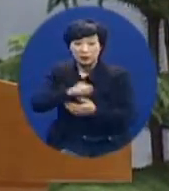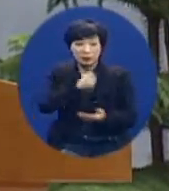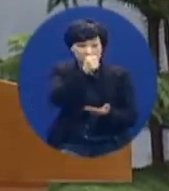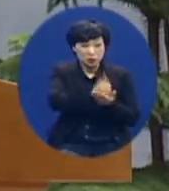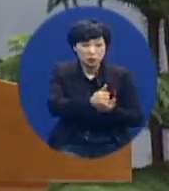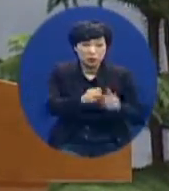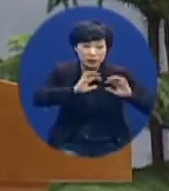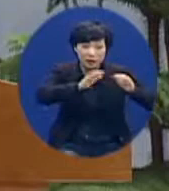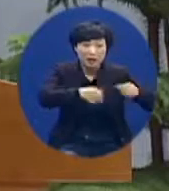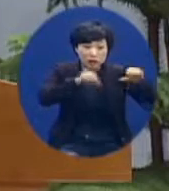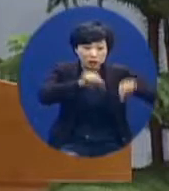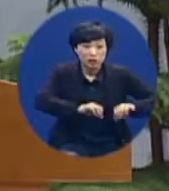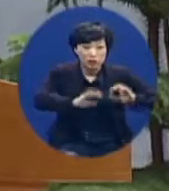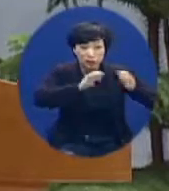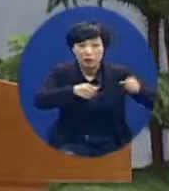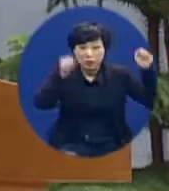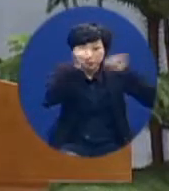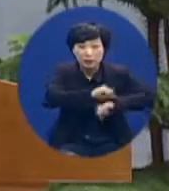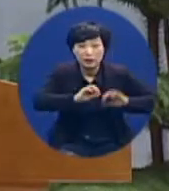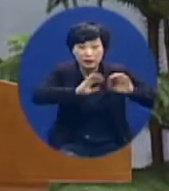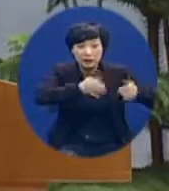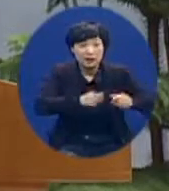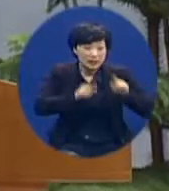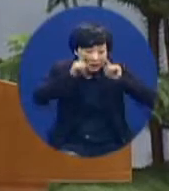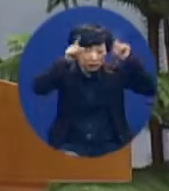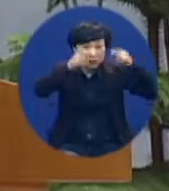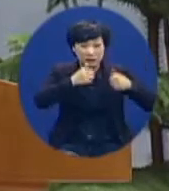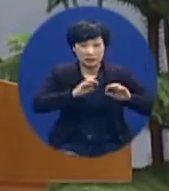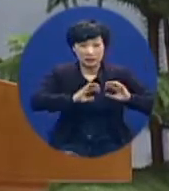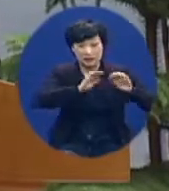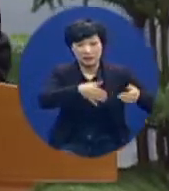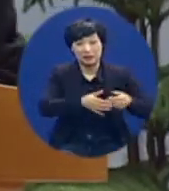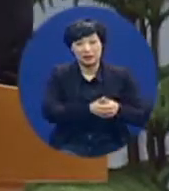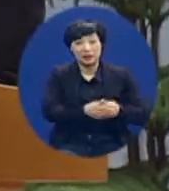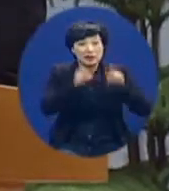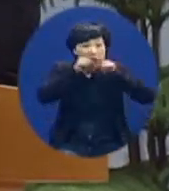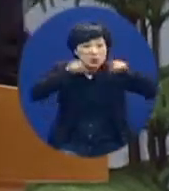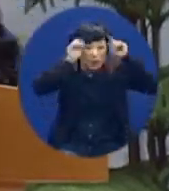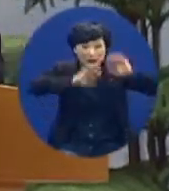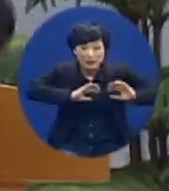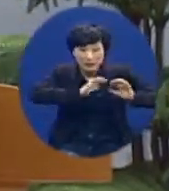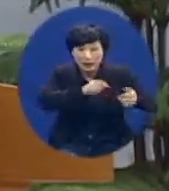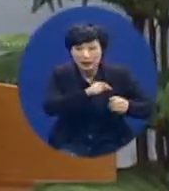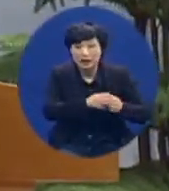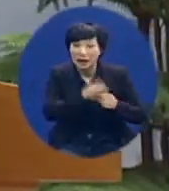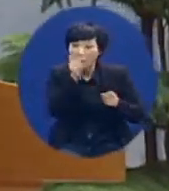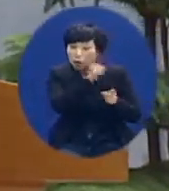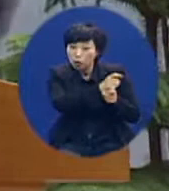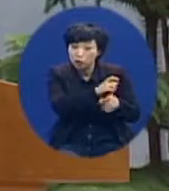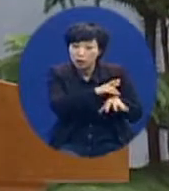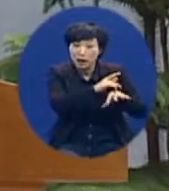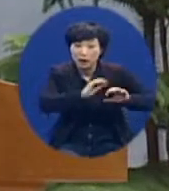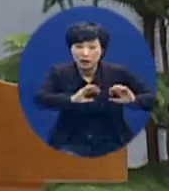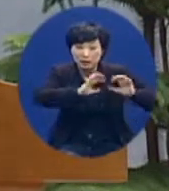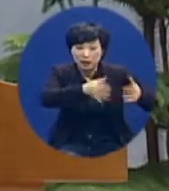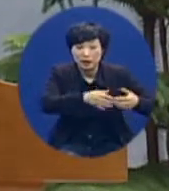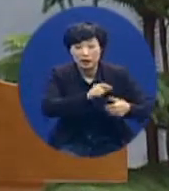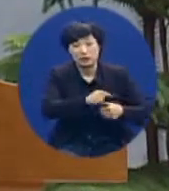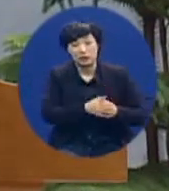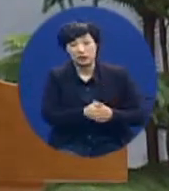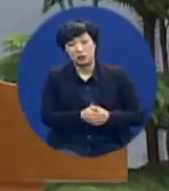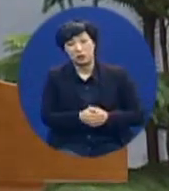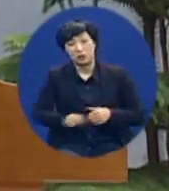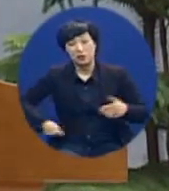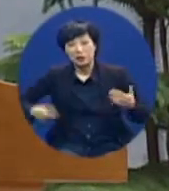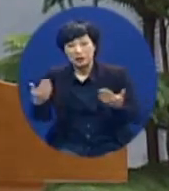Righteous God declared, world saying, repent, the kingdom of heaven is near. For the word of